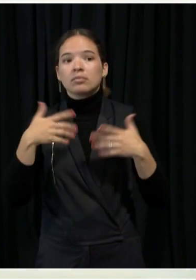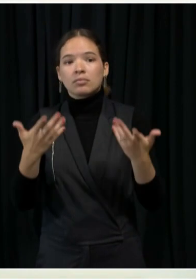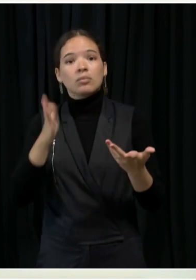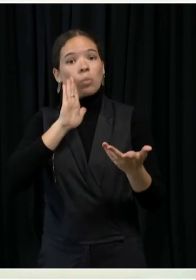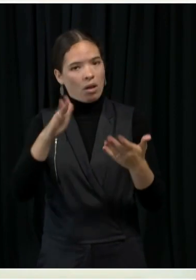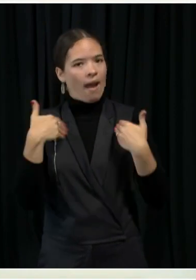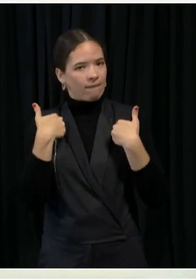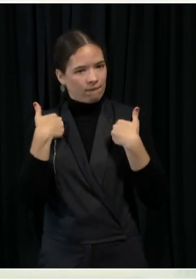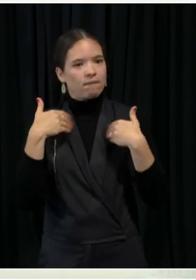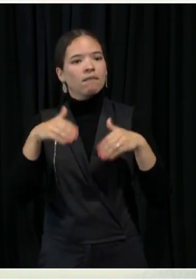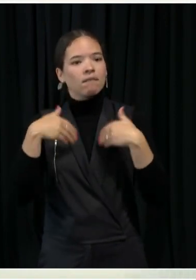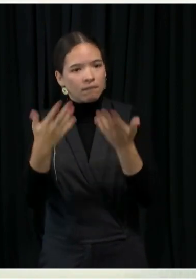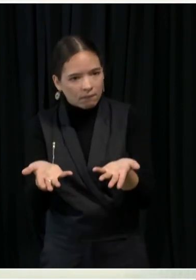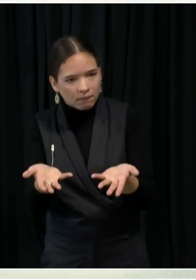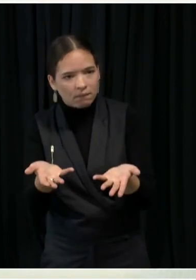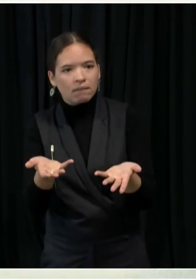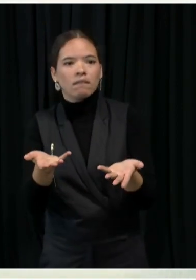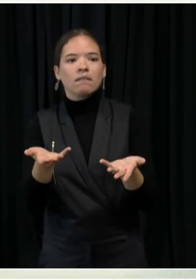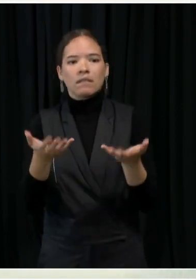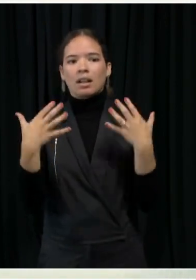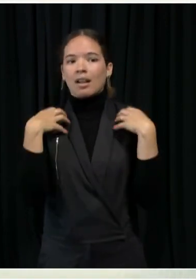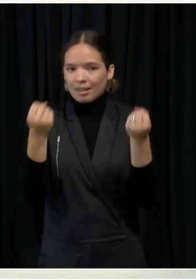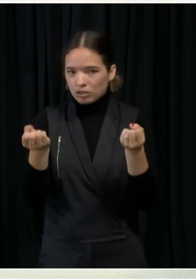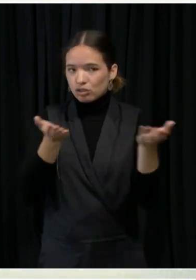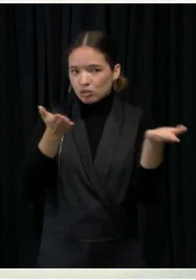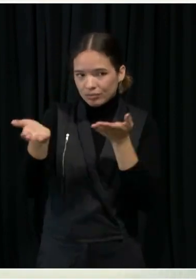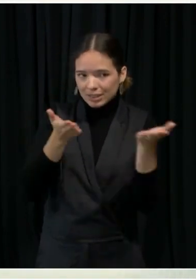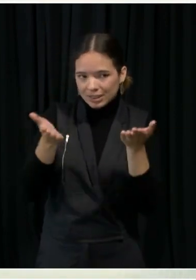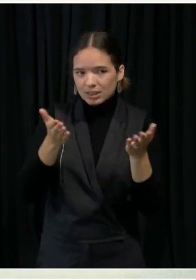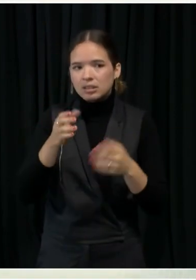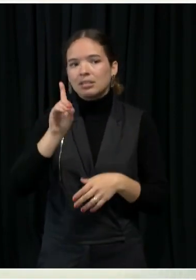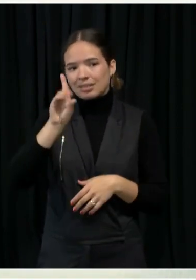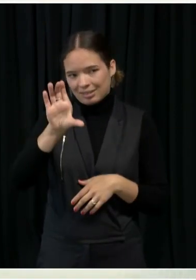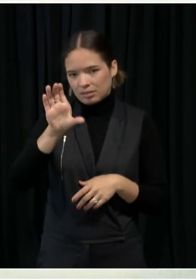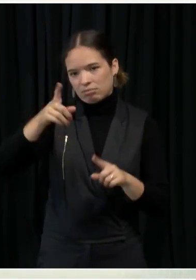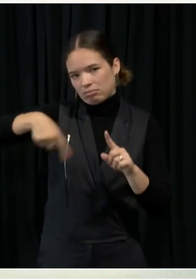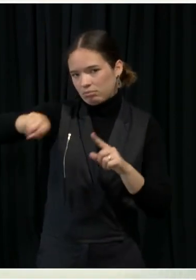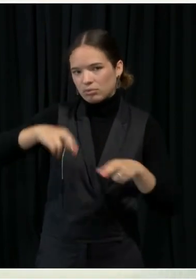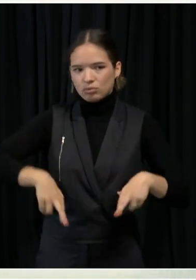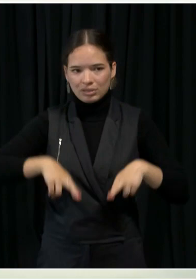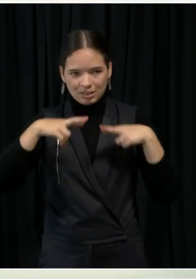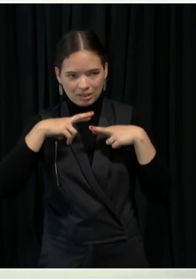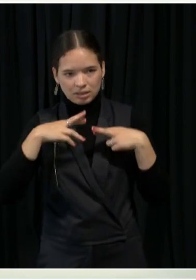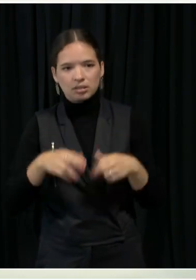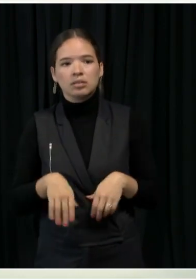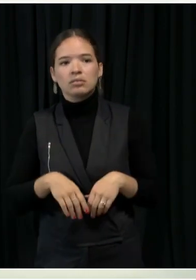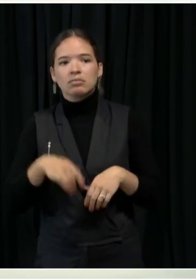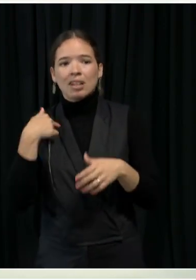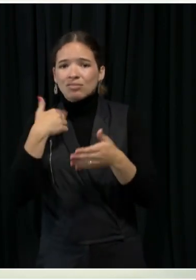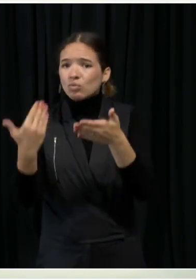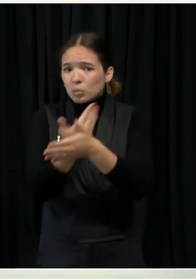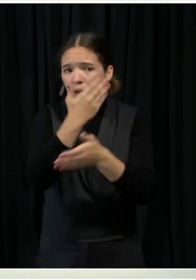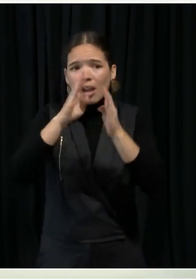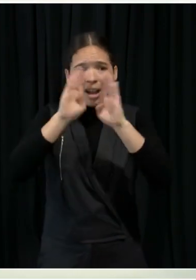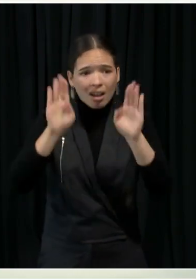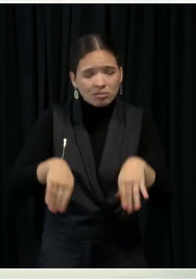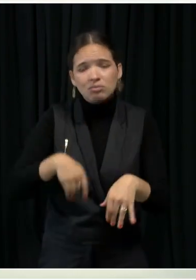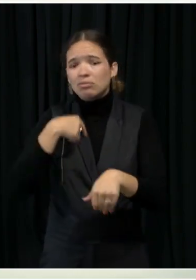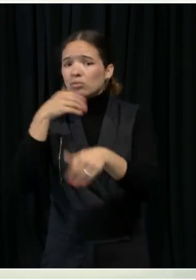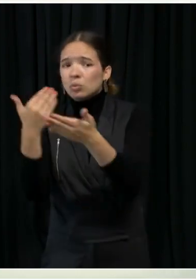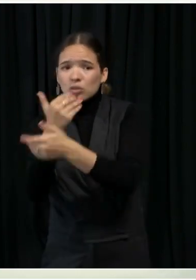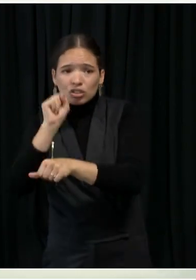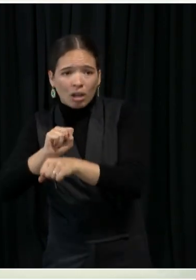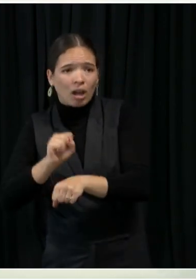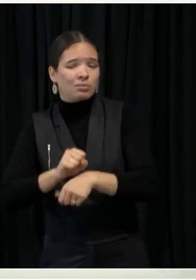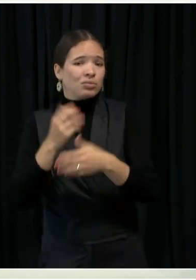residents all over the District of Columbia. Housing, jobs, art and culture, and business